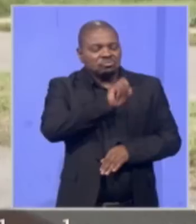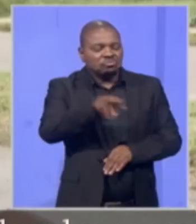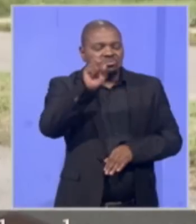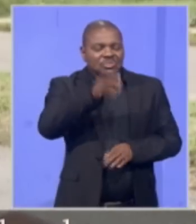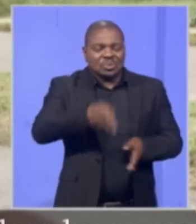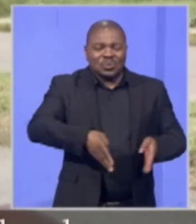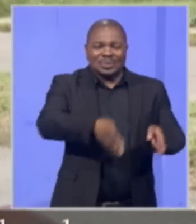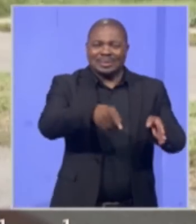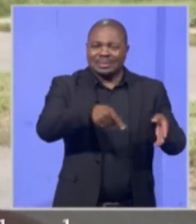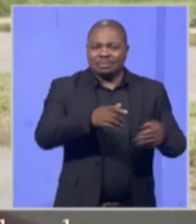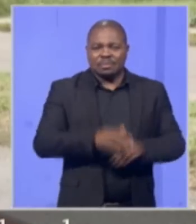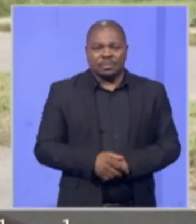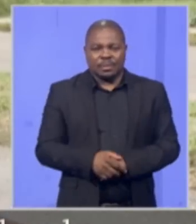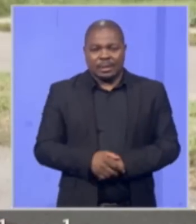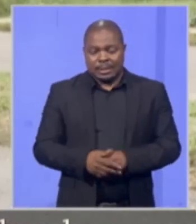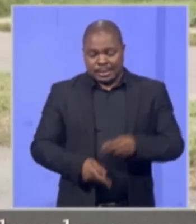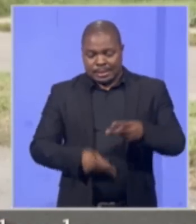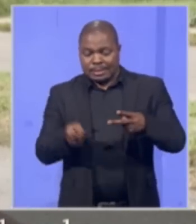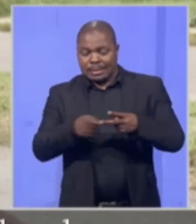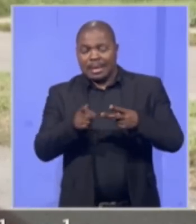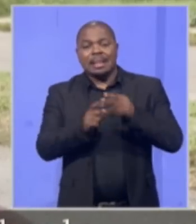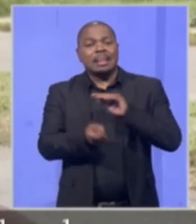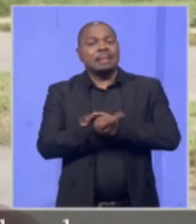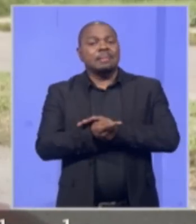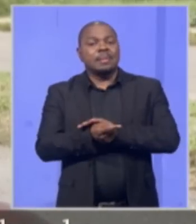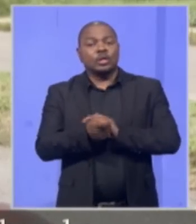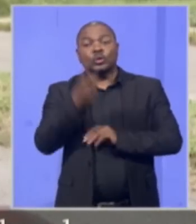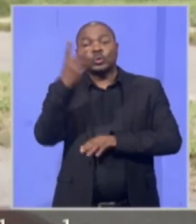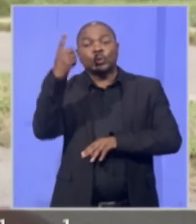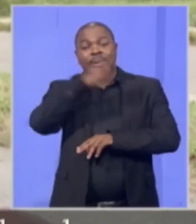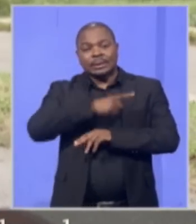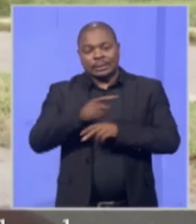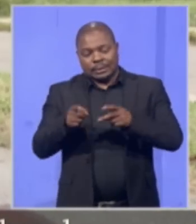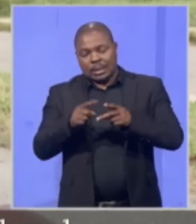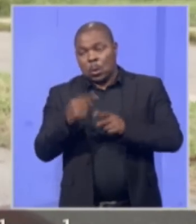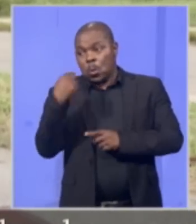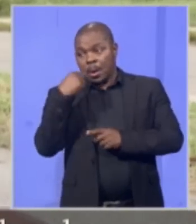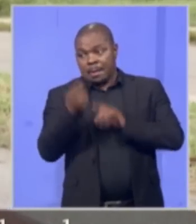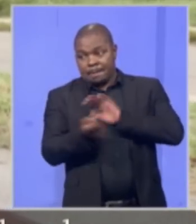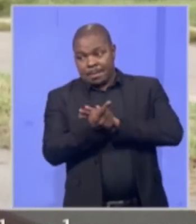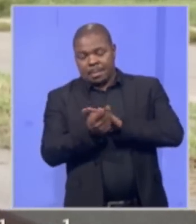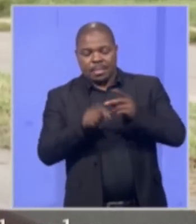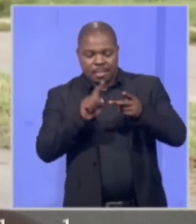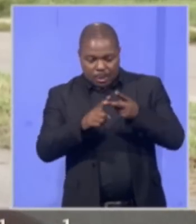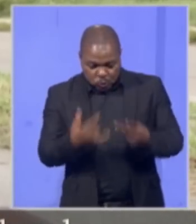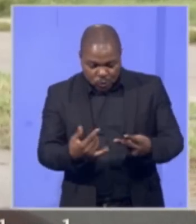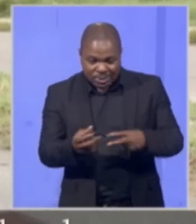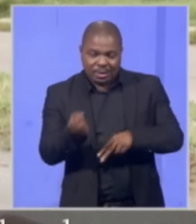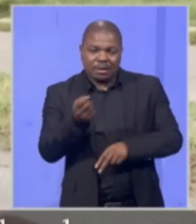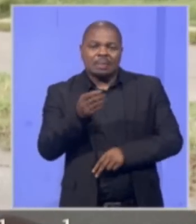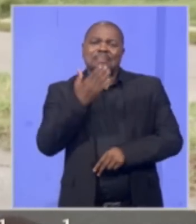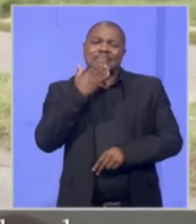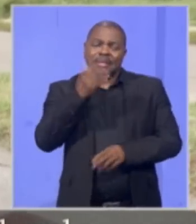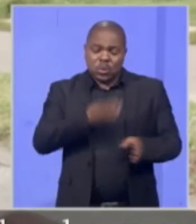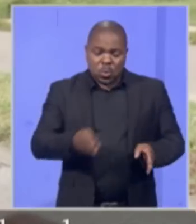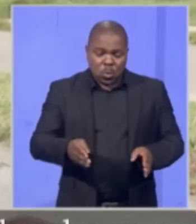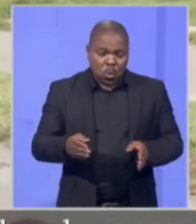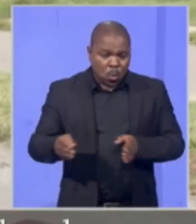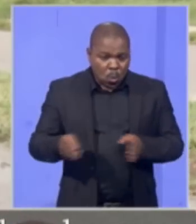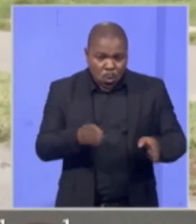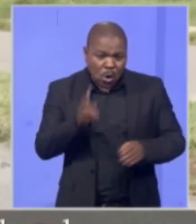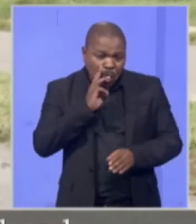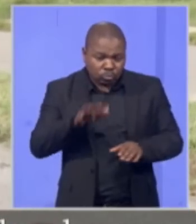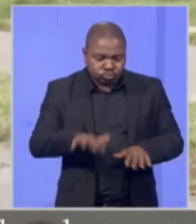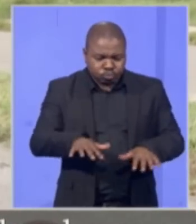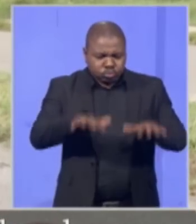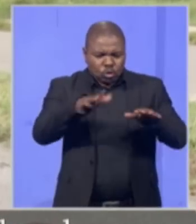tseleng. This is now the second incident we've had in 2 days. One yesterday, one today. Please do not go to the water, especially if it looks like